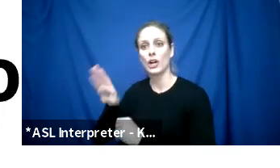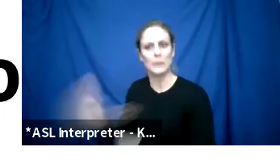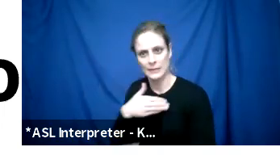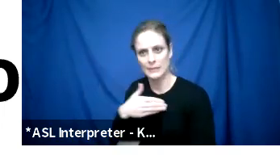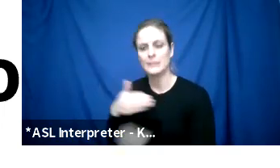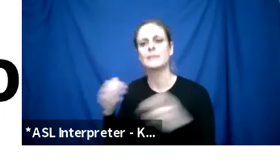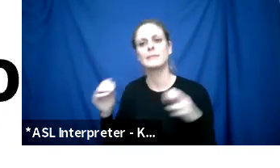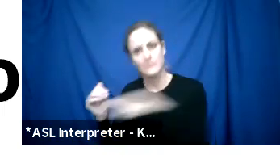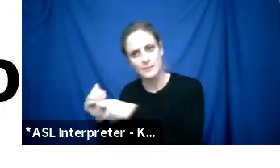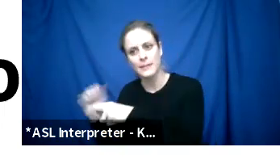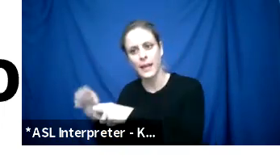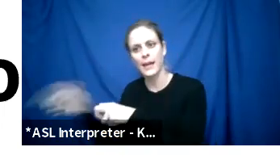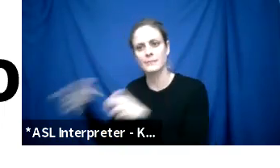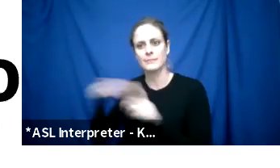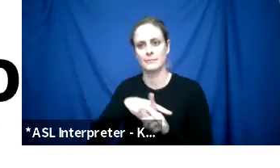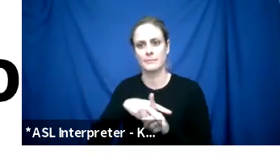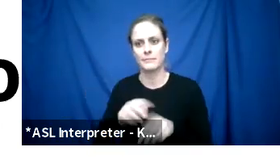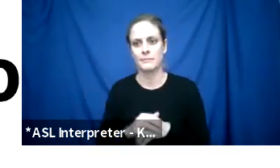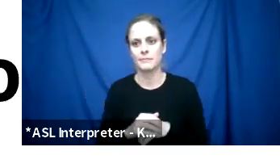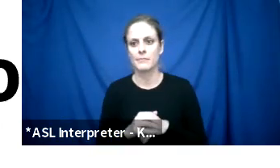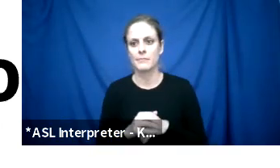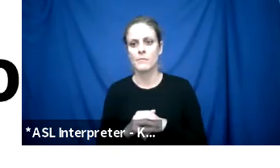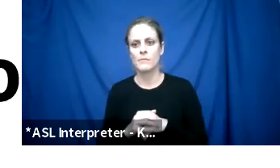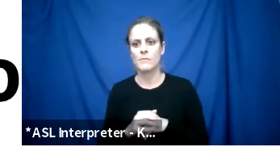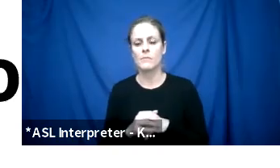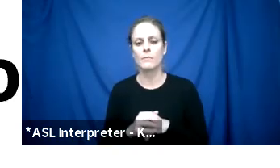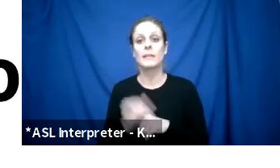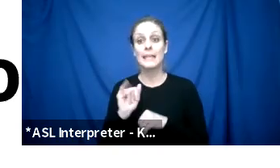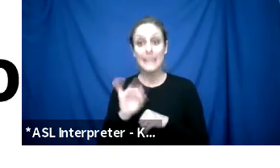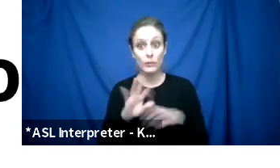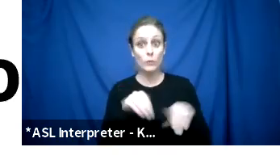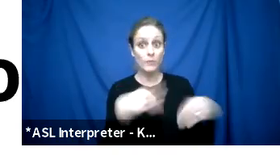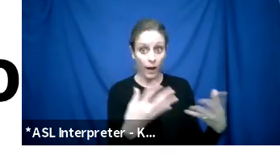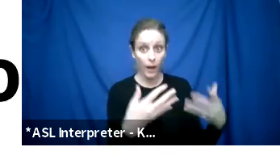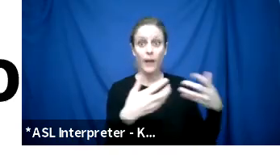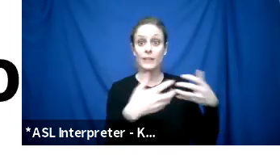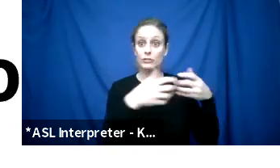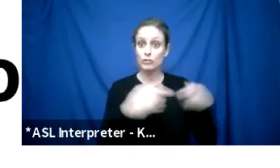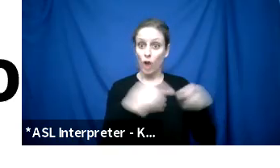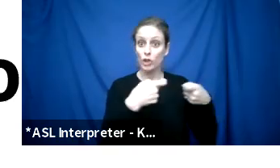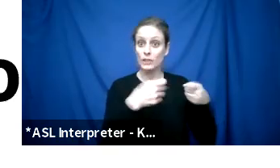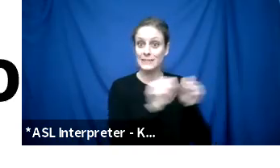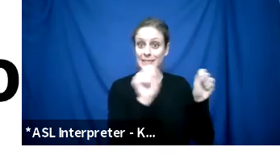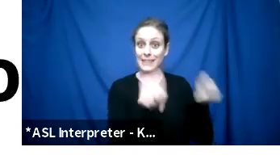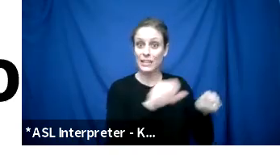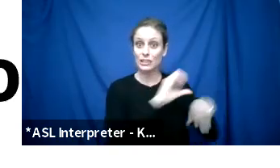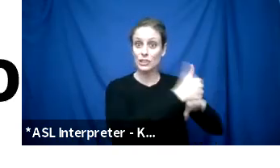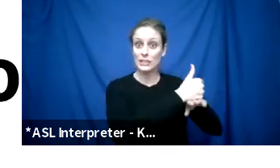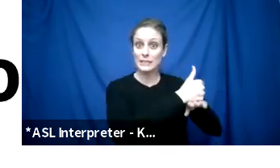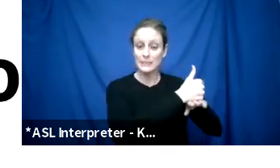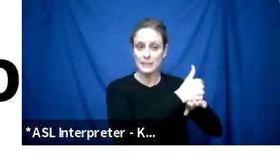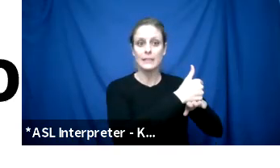And if you do provide them, the spaces for charging electric vehicles cannot be counted towards the minimum